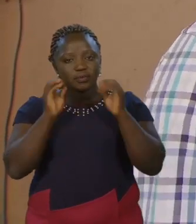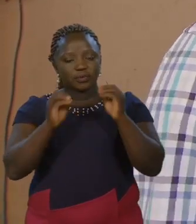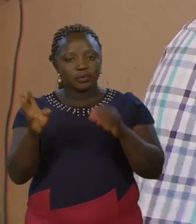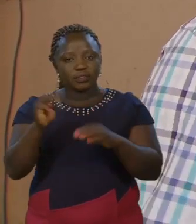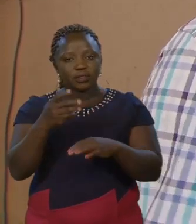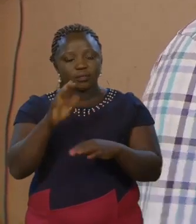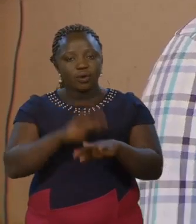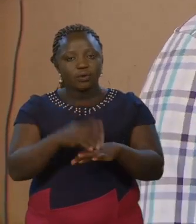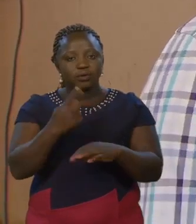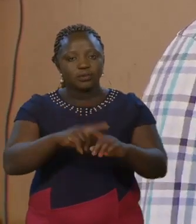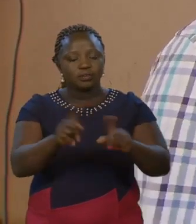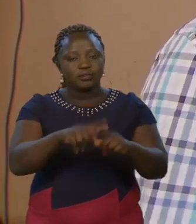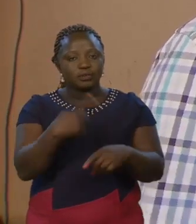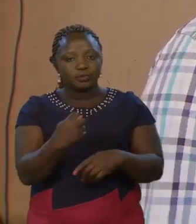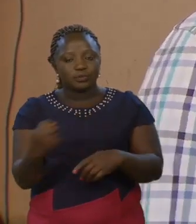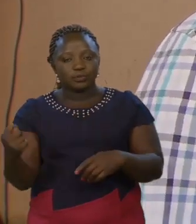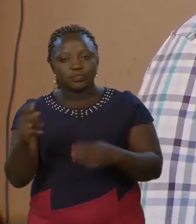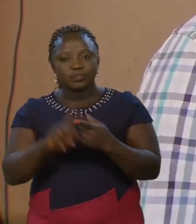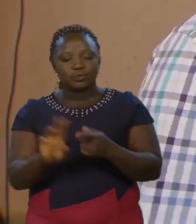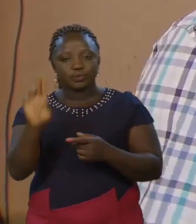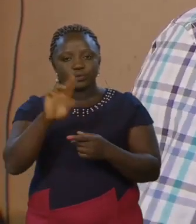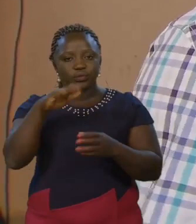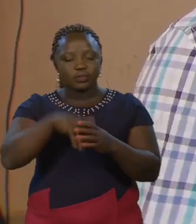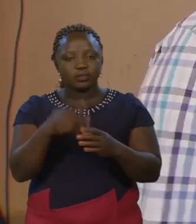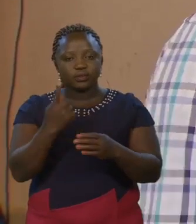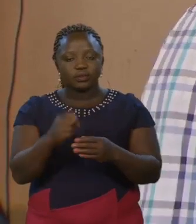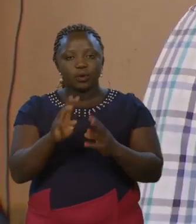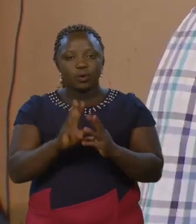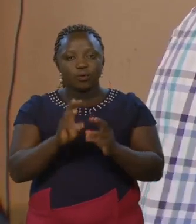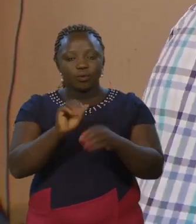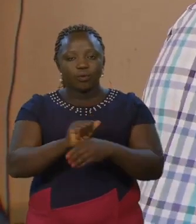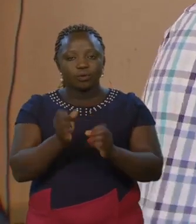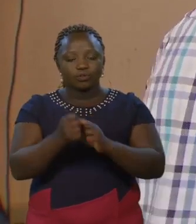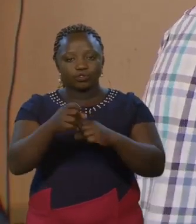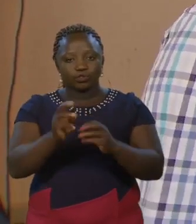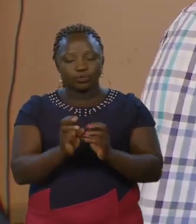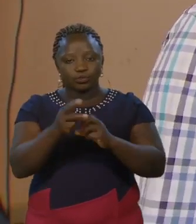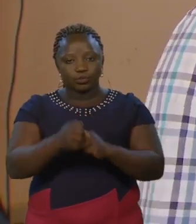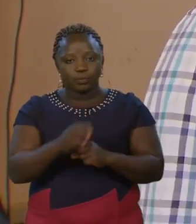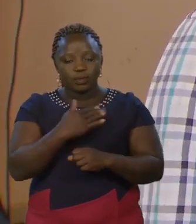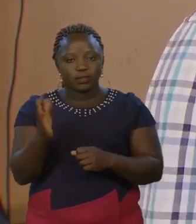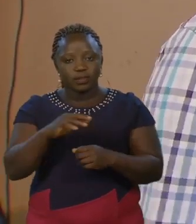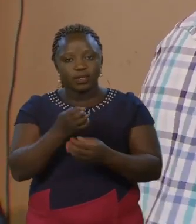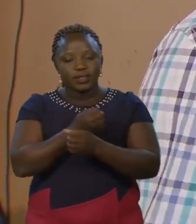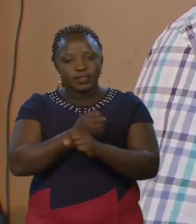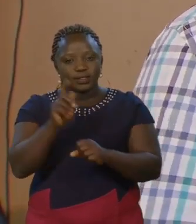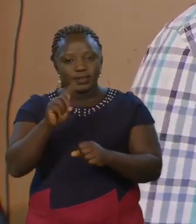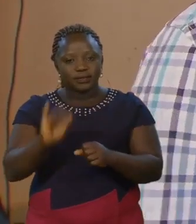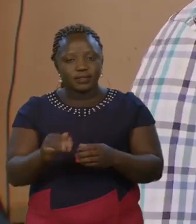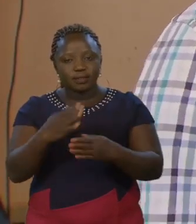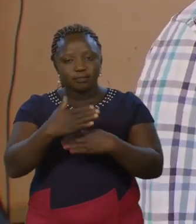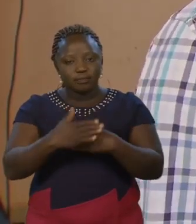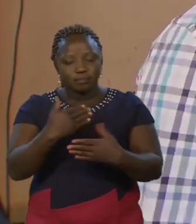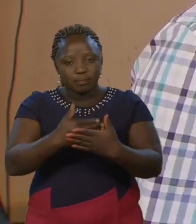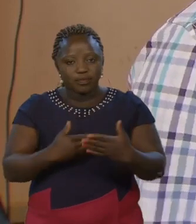concerning the tools to use in the workshops and their safety to before starting any